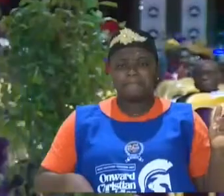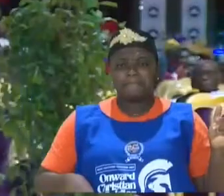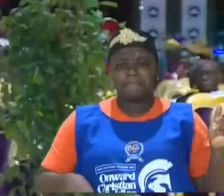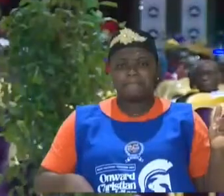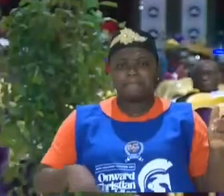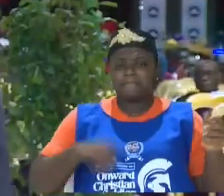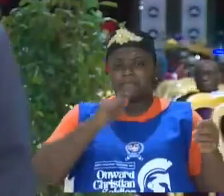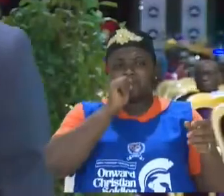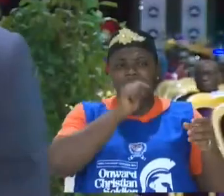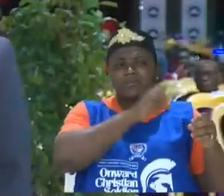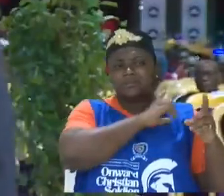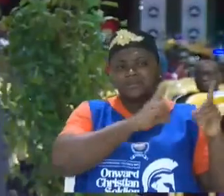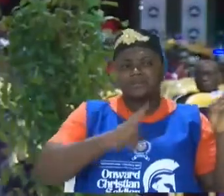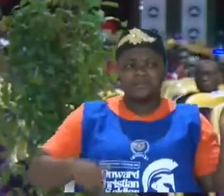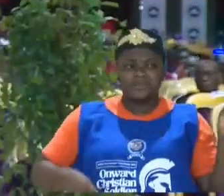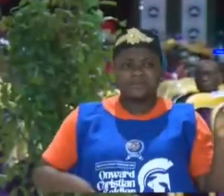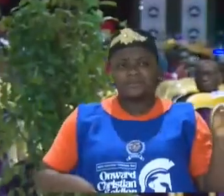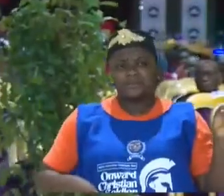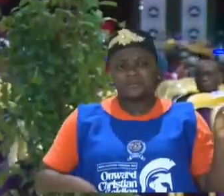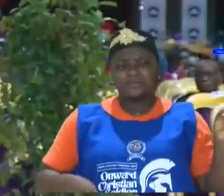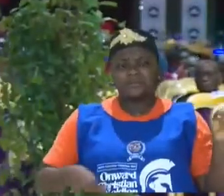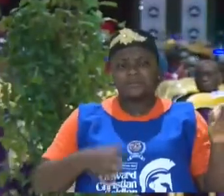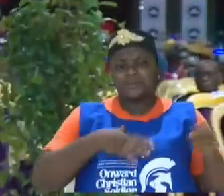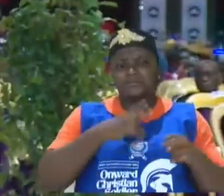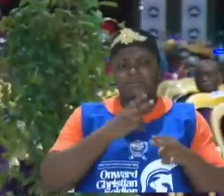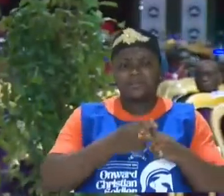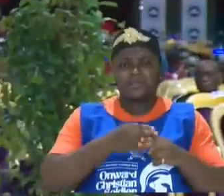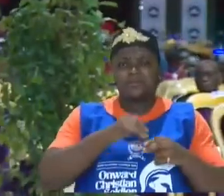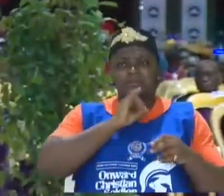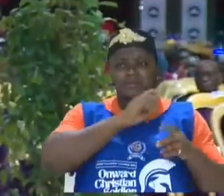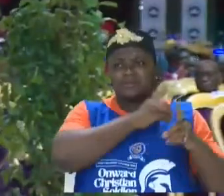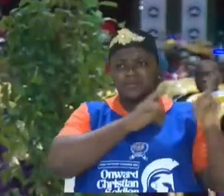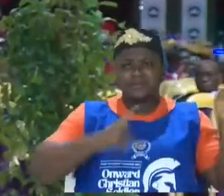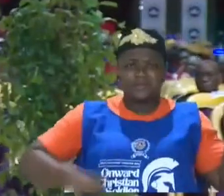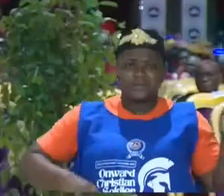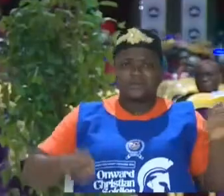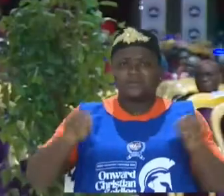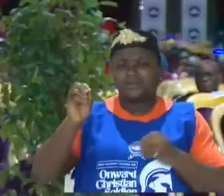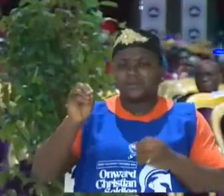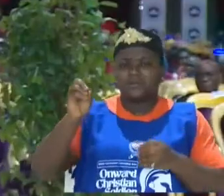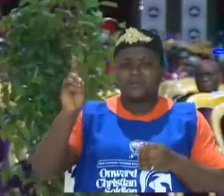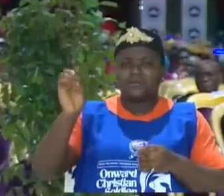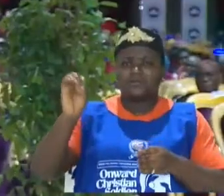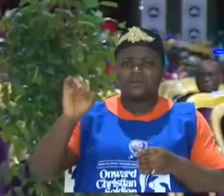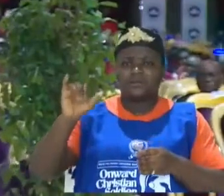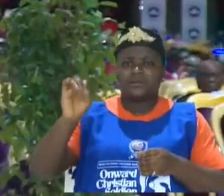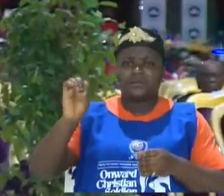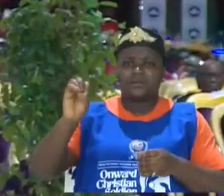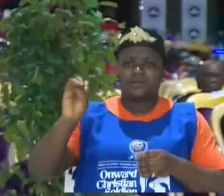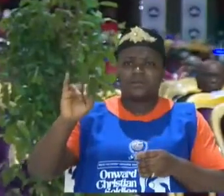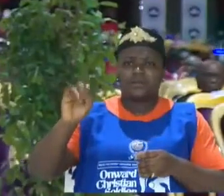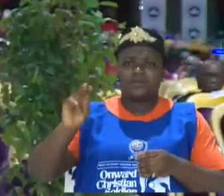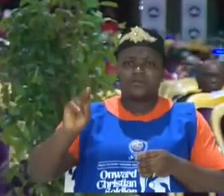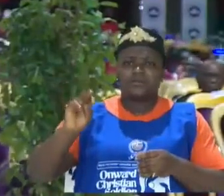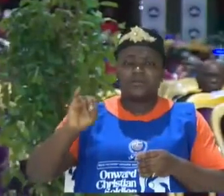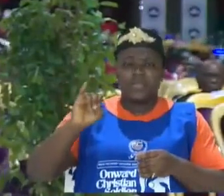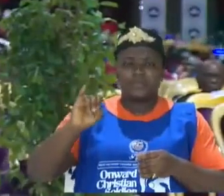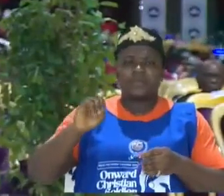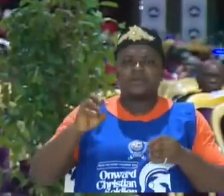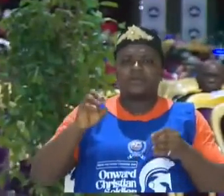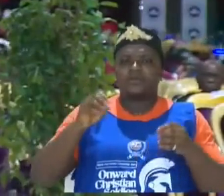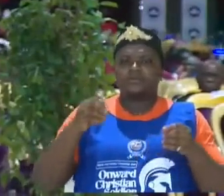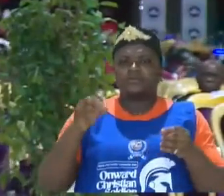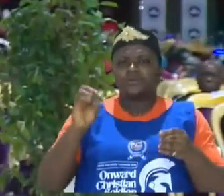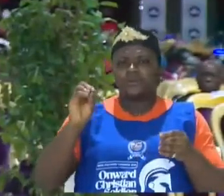David. My name is David Odeyemi, Ogun Province, 14, Region 44. I